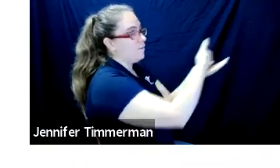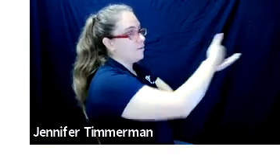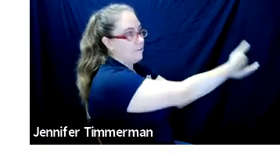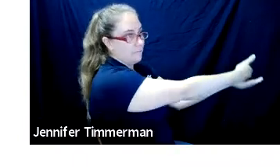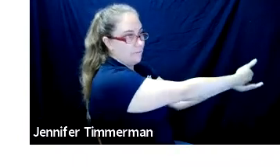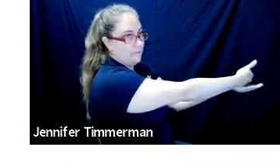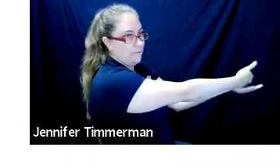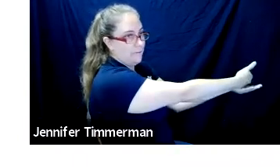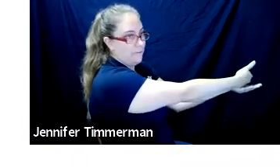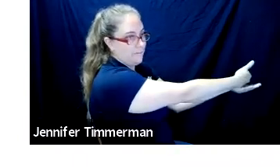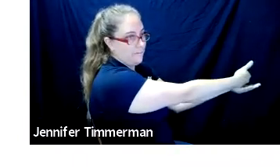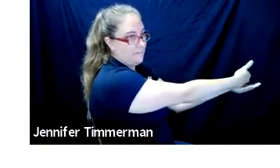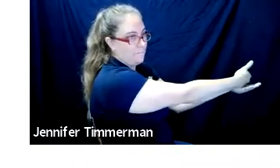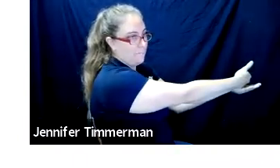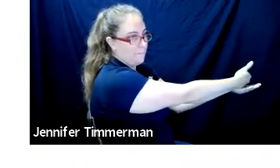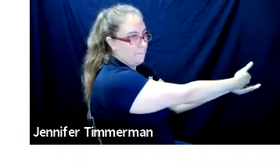help you.